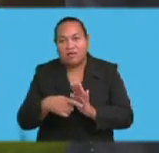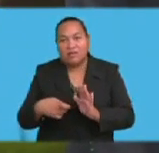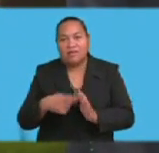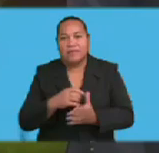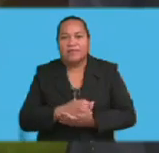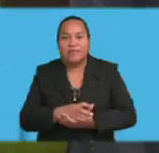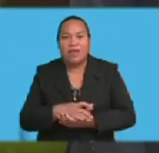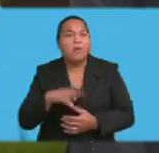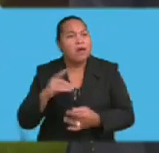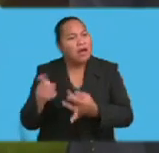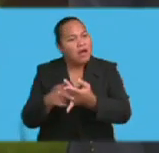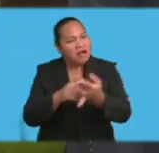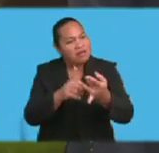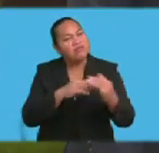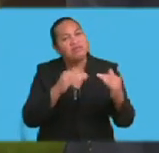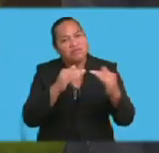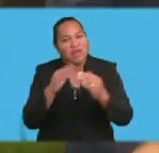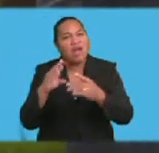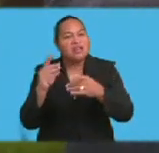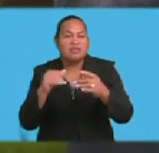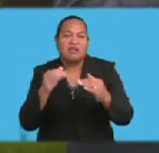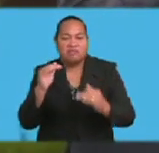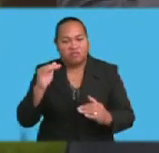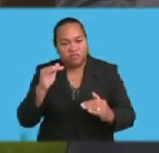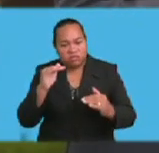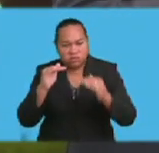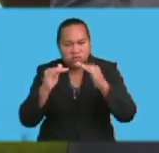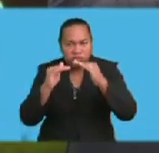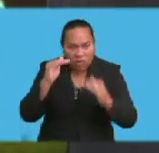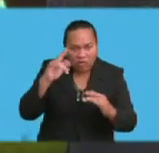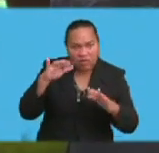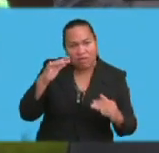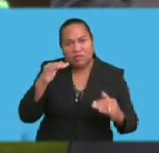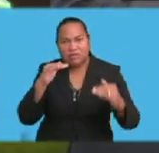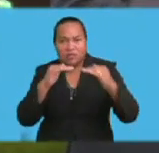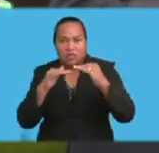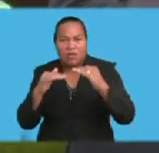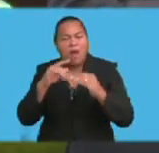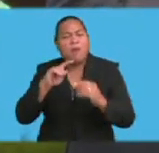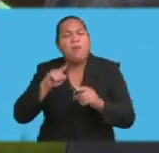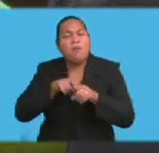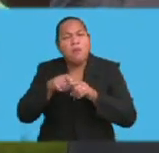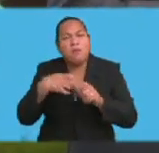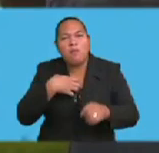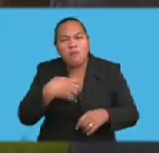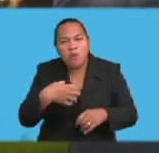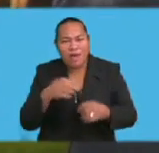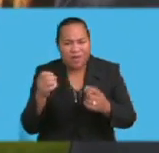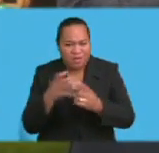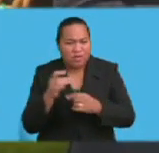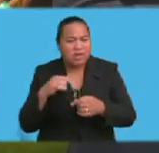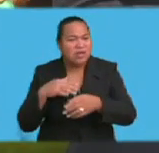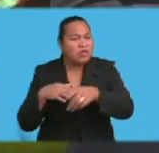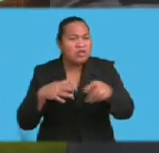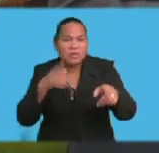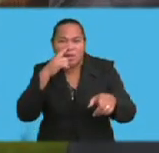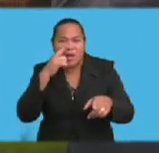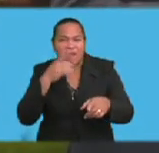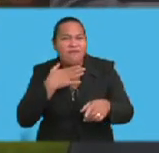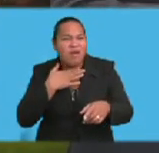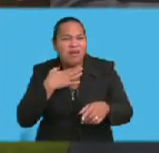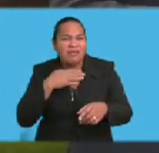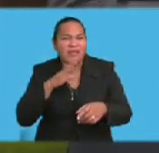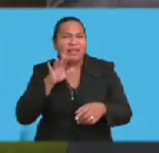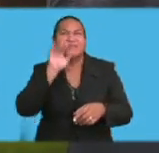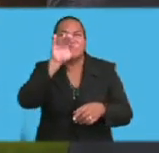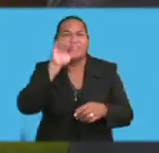is in the same position, or if not better off. But more importantly, are those people whose voices are generally not heard. These are